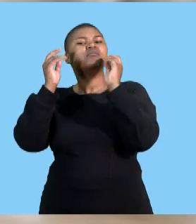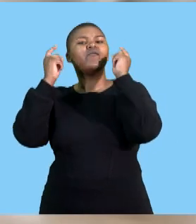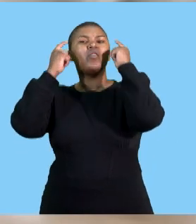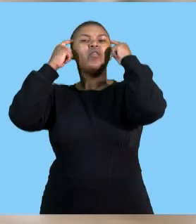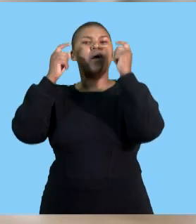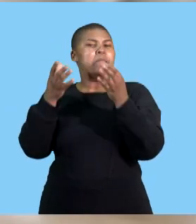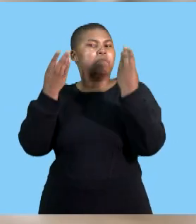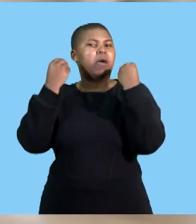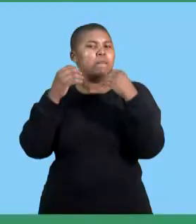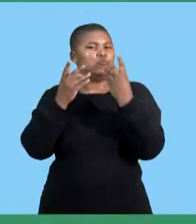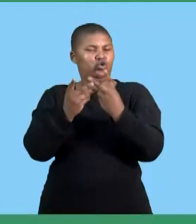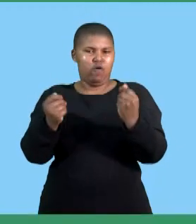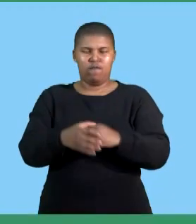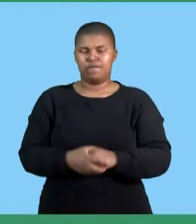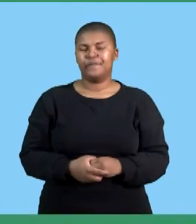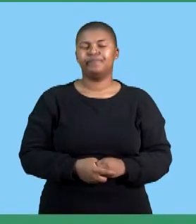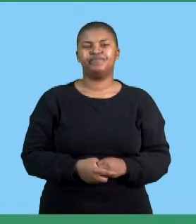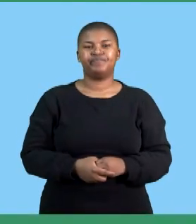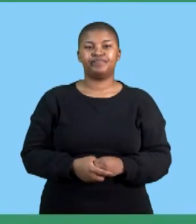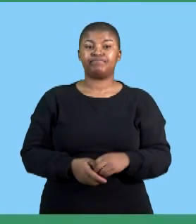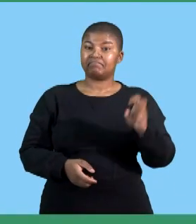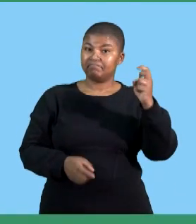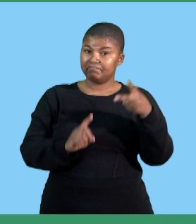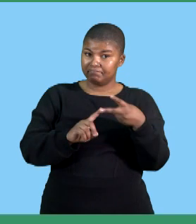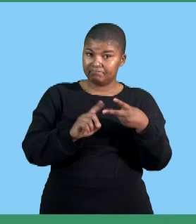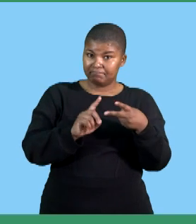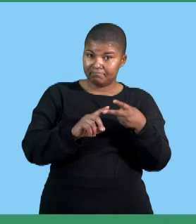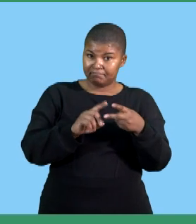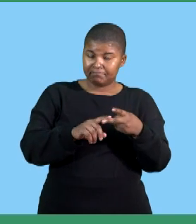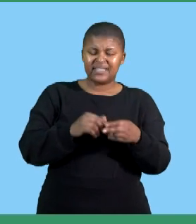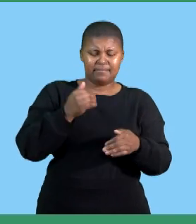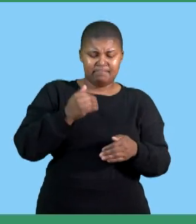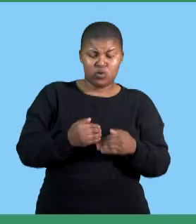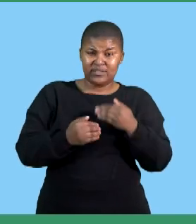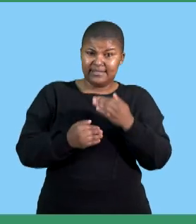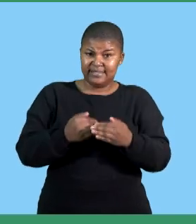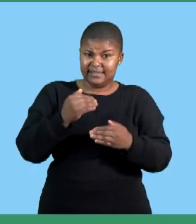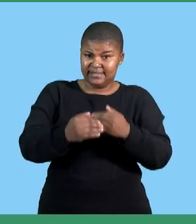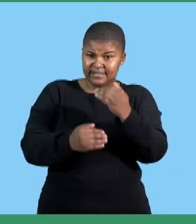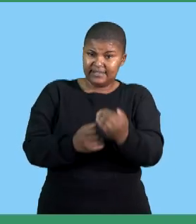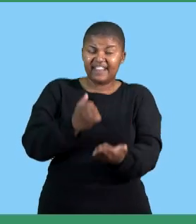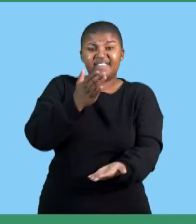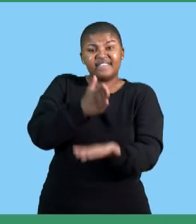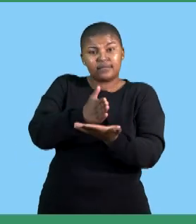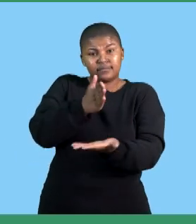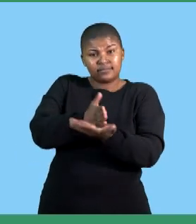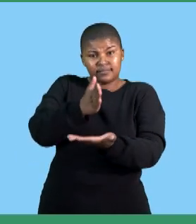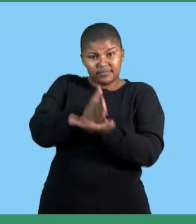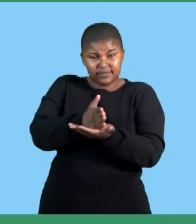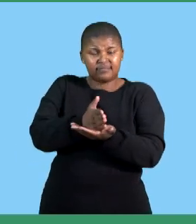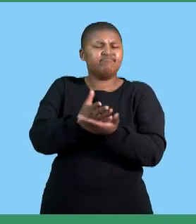It is also a process of putting facts together in a new and original